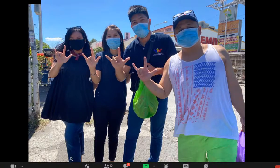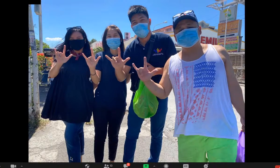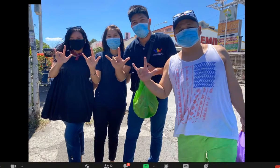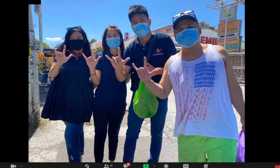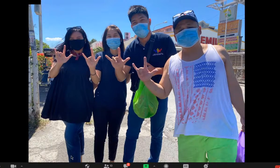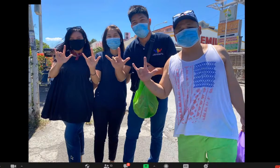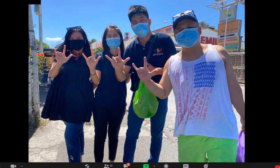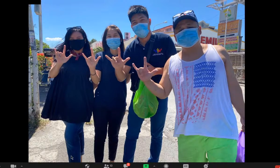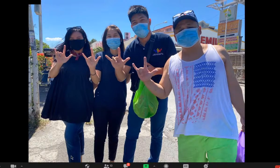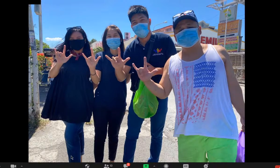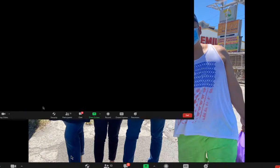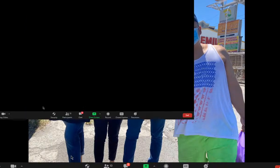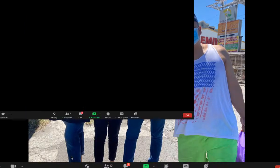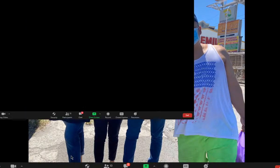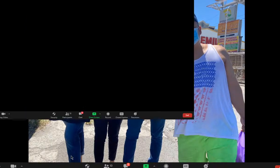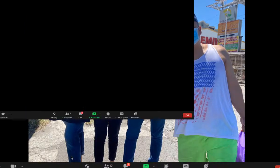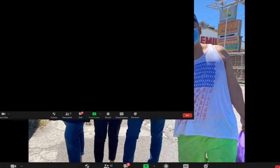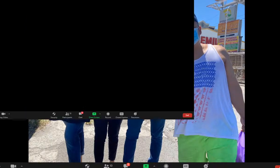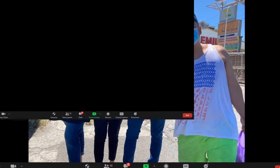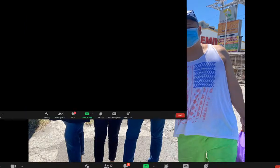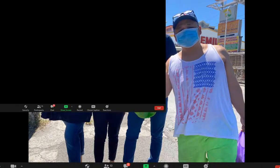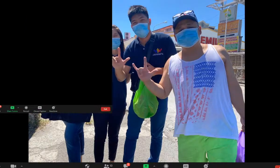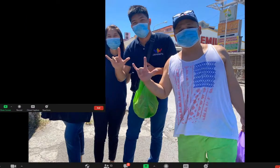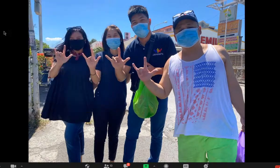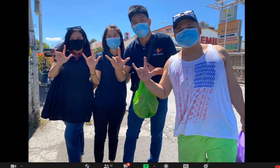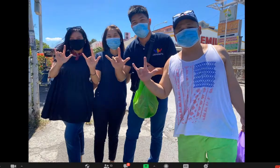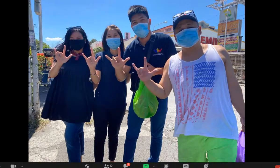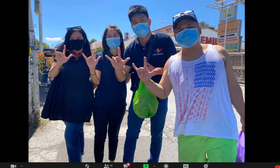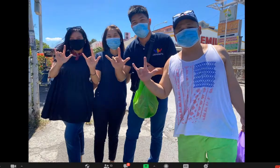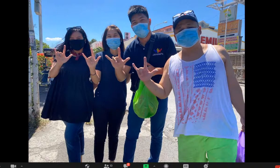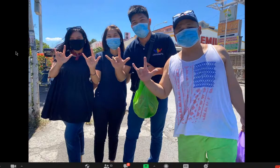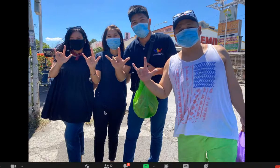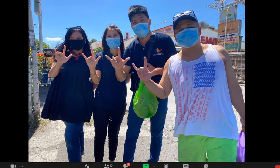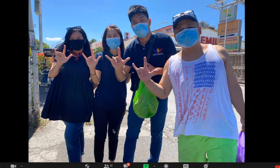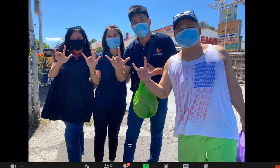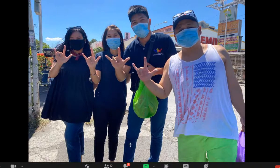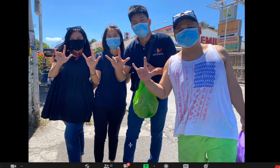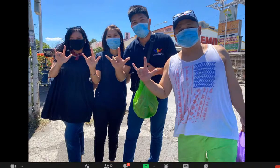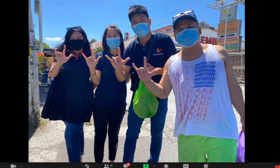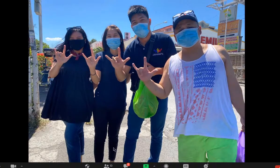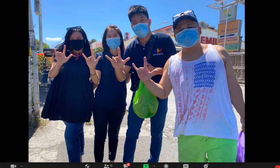deaf community in Cavite, and because of that, they were able to provide relief packs to